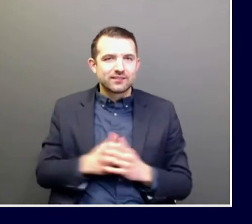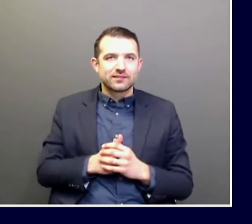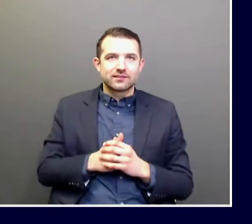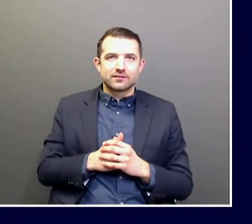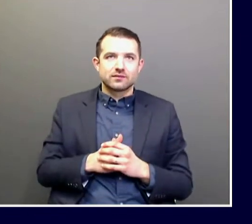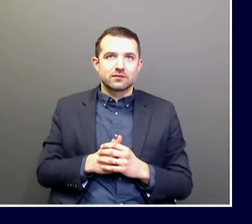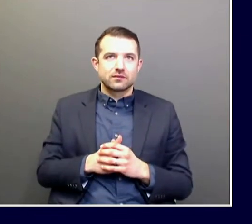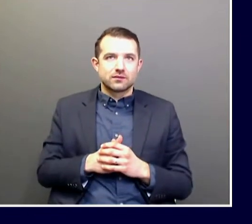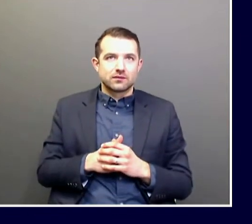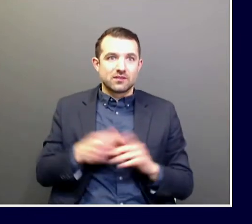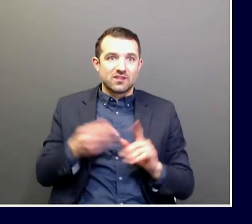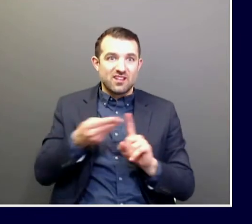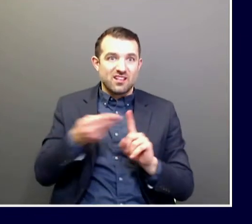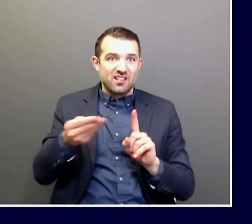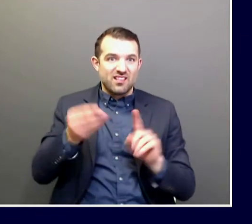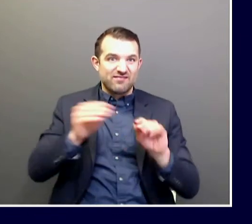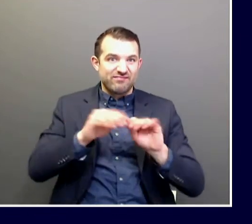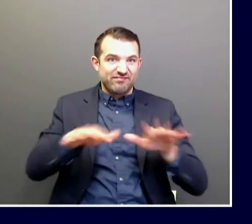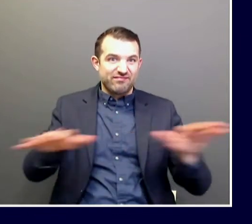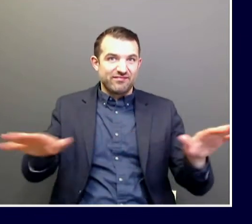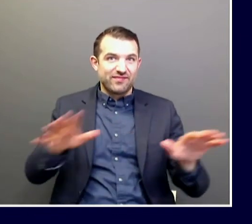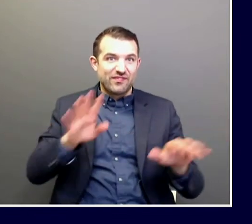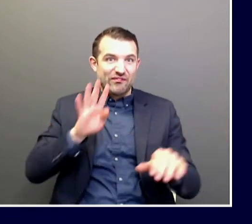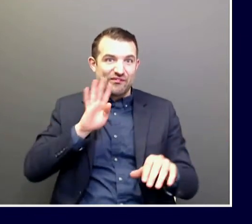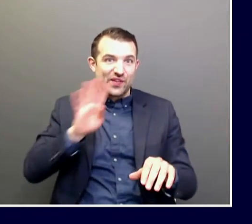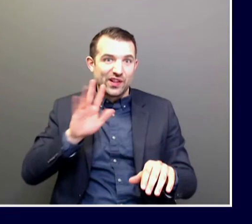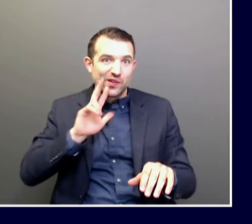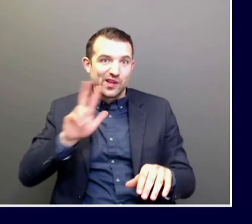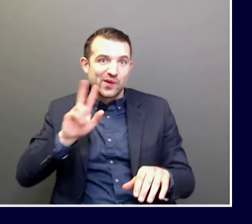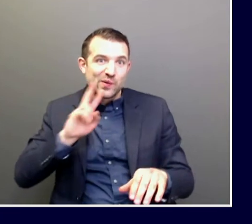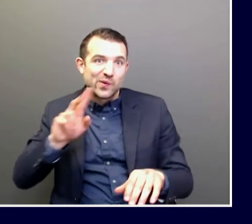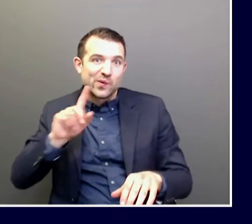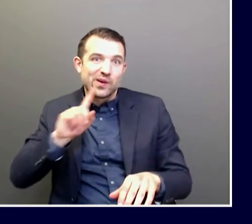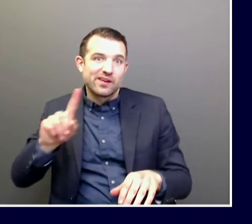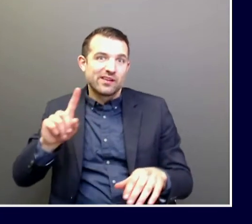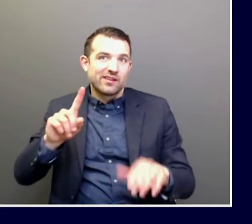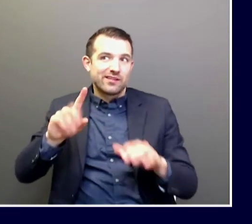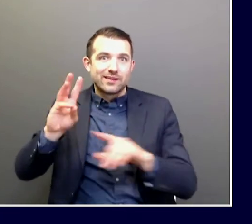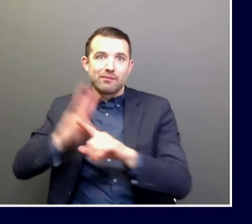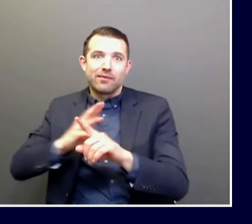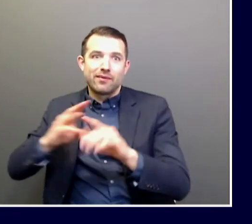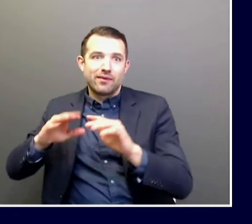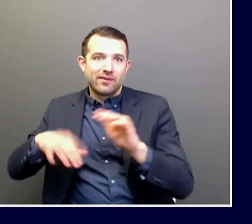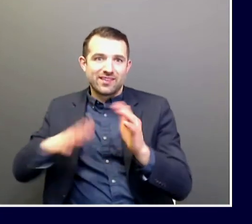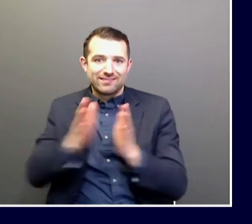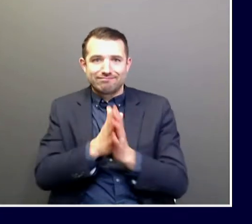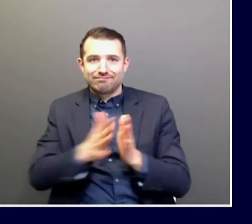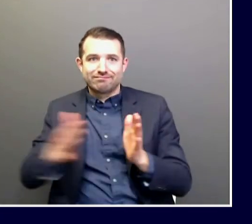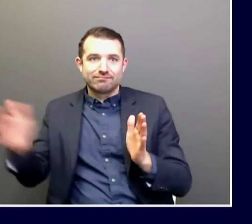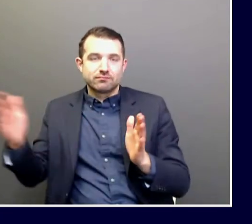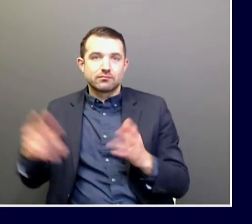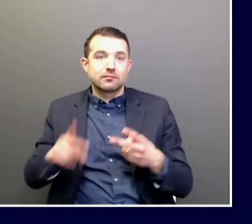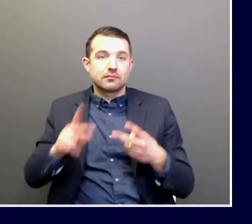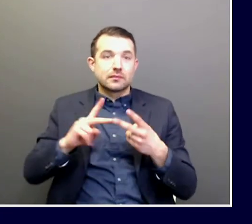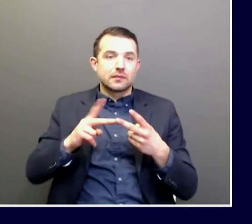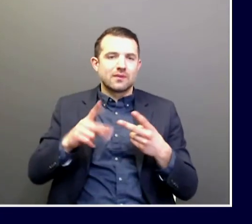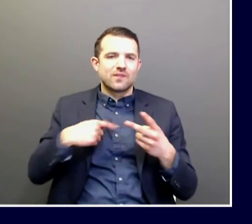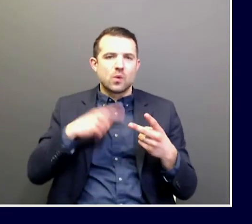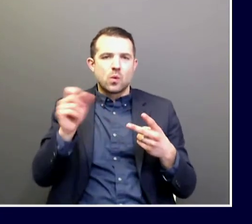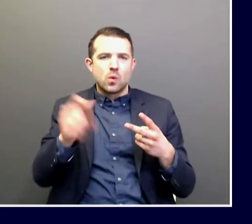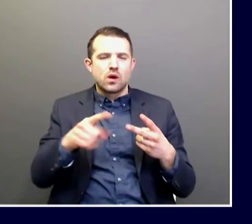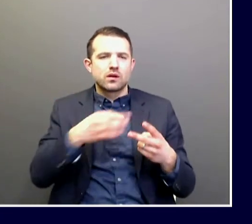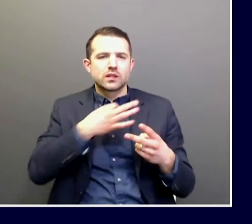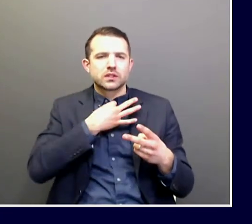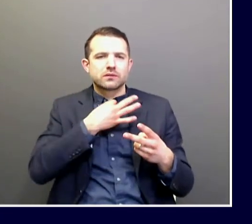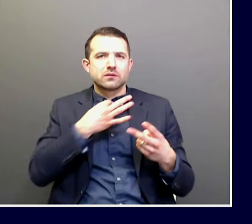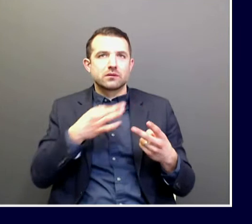the virus in this young group? And 2, what is the severity of the illness in these kids? There are